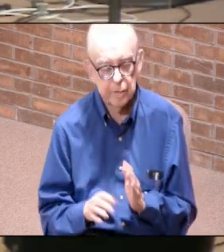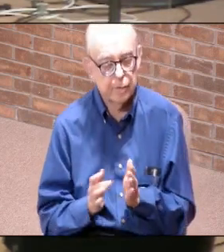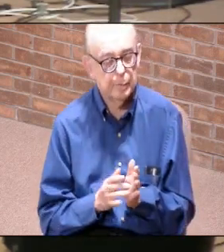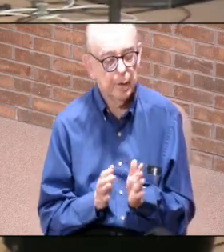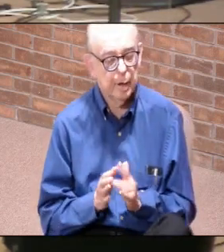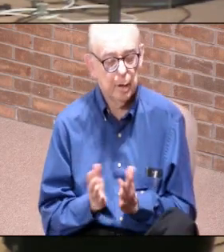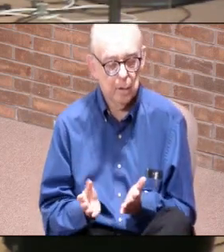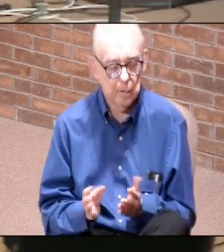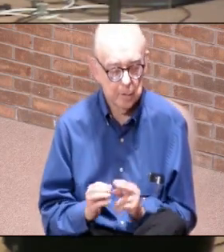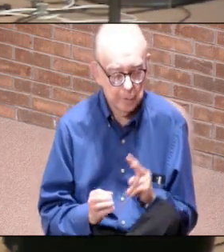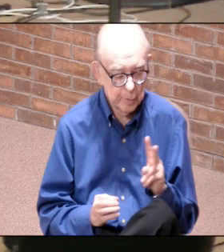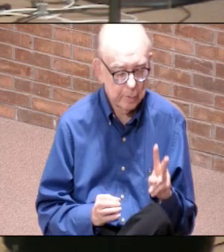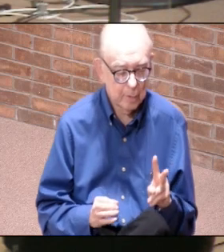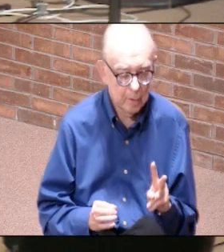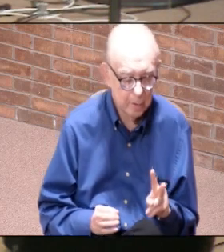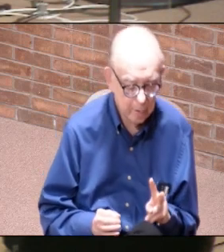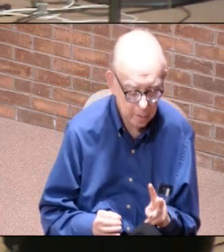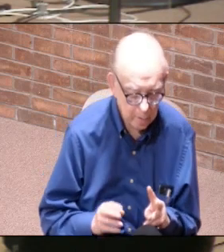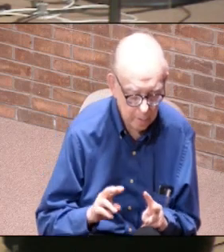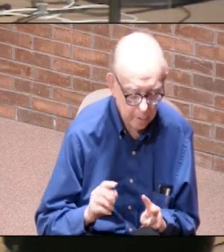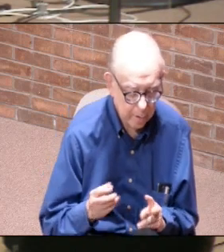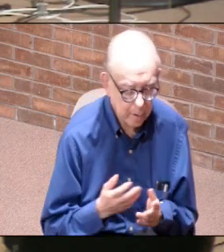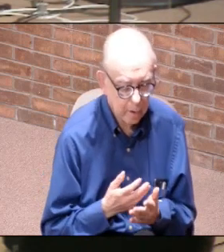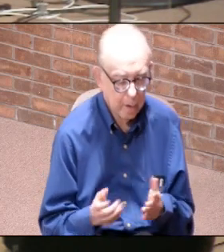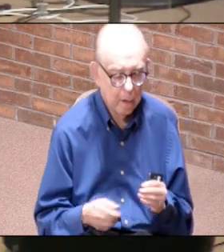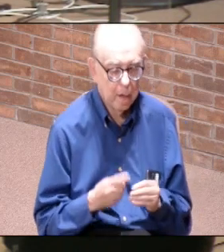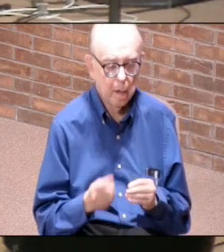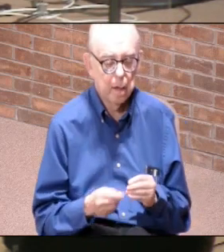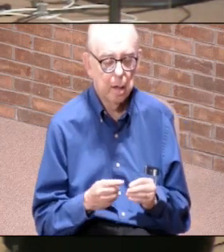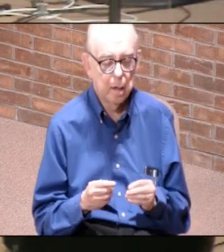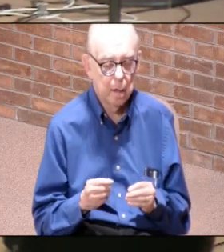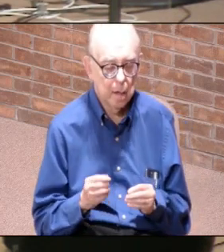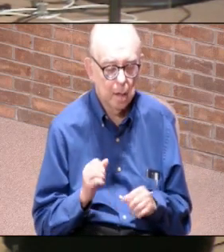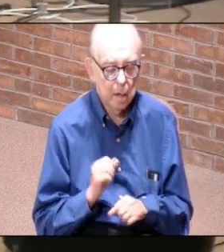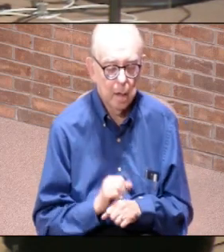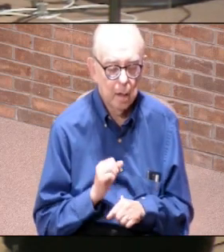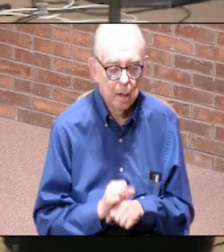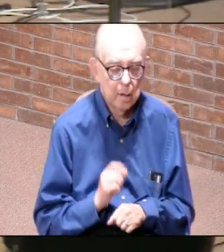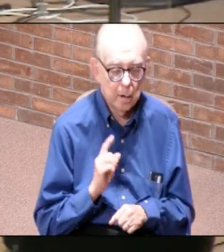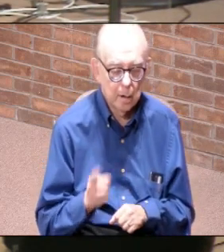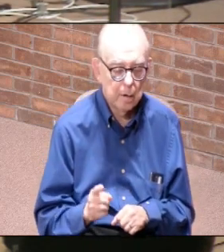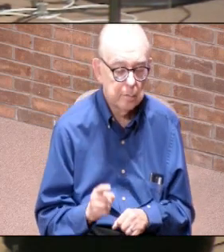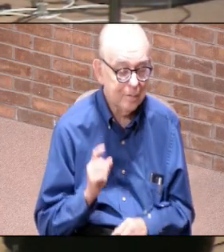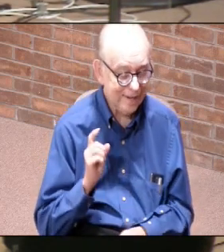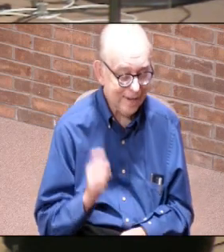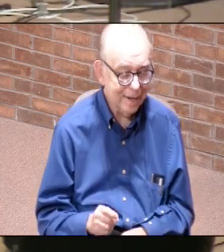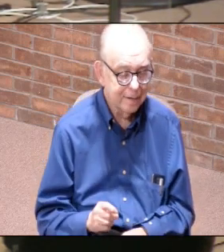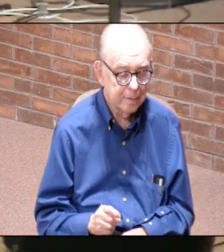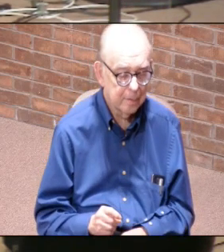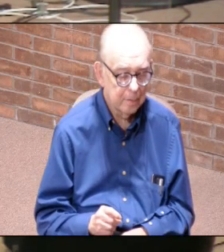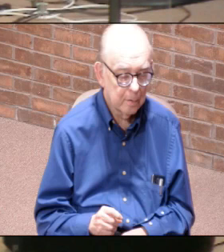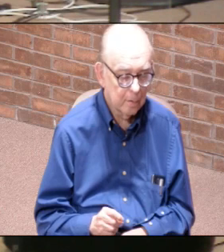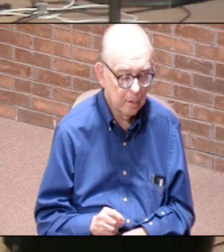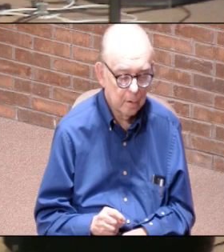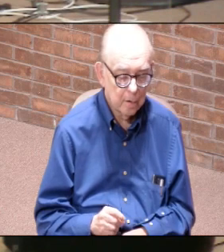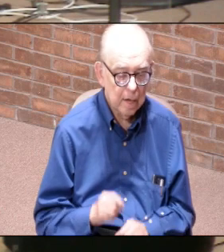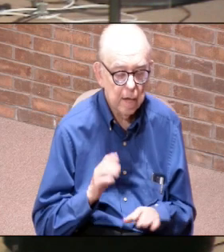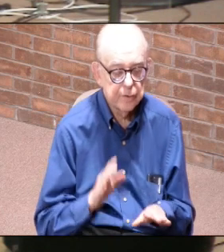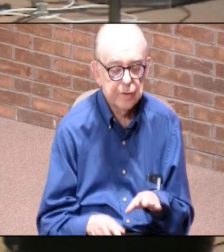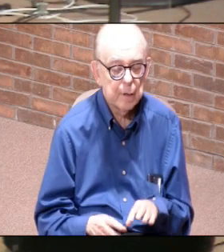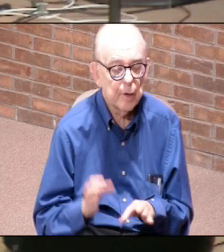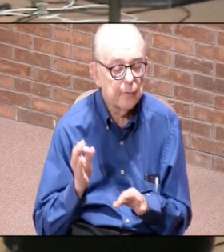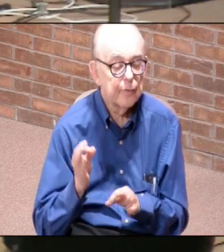Bible. Number two, the second thing about your mission is it's going to require a step of